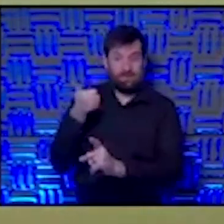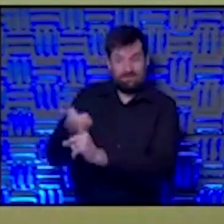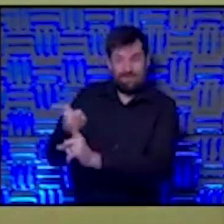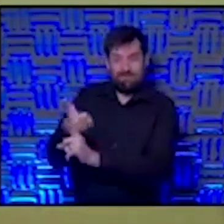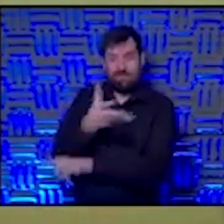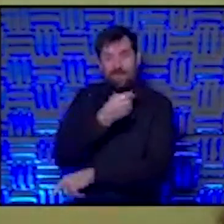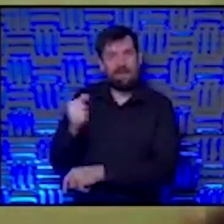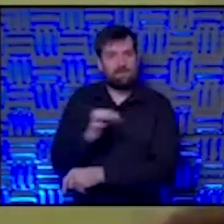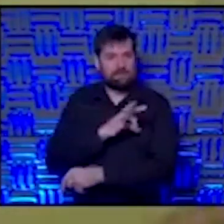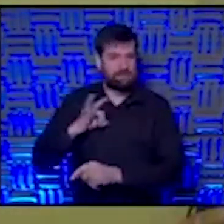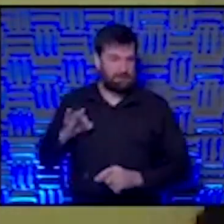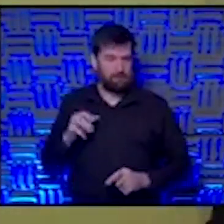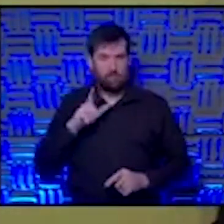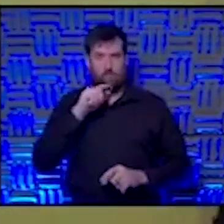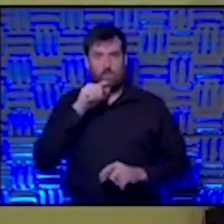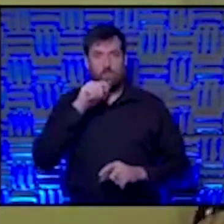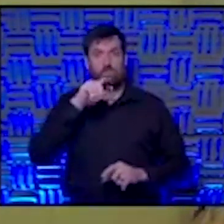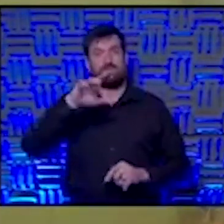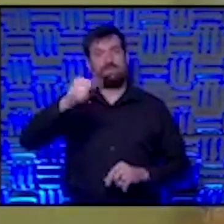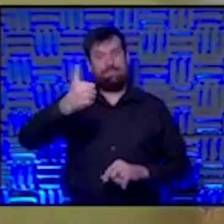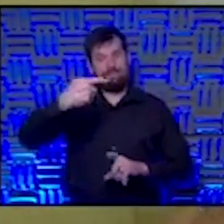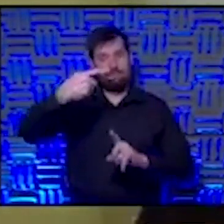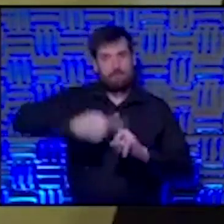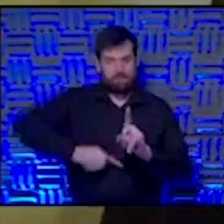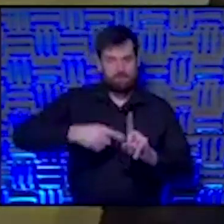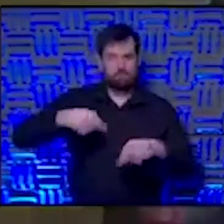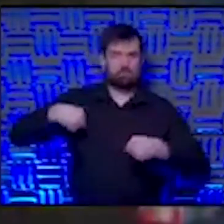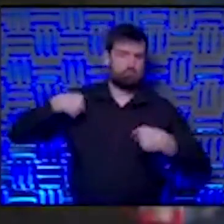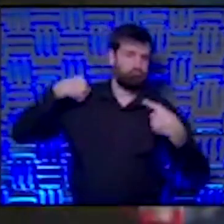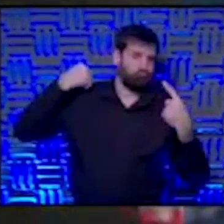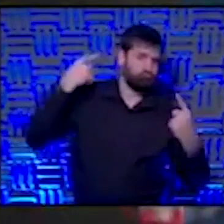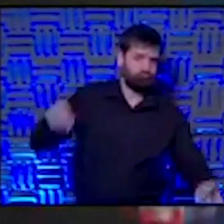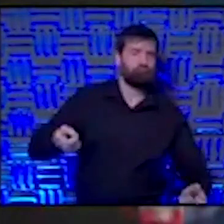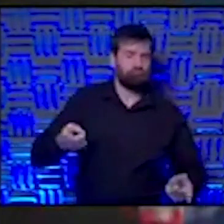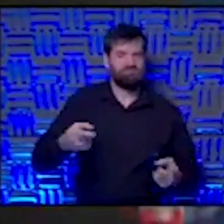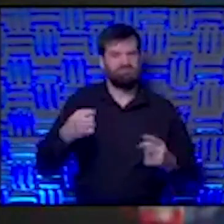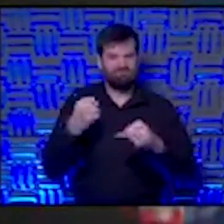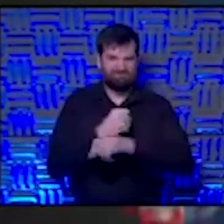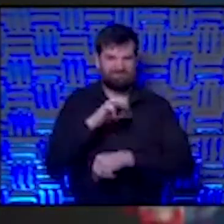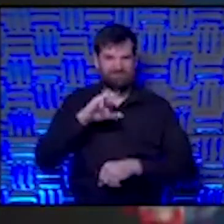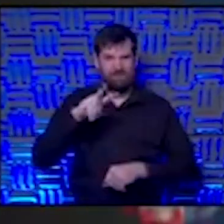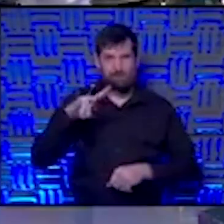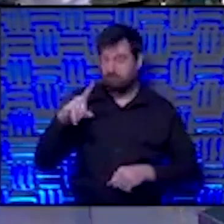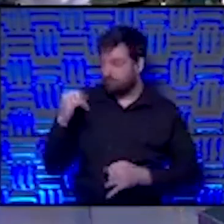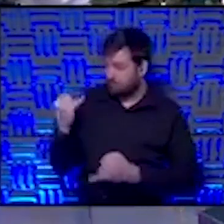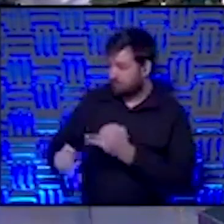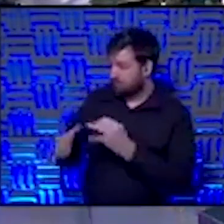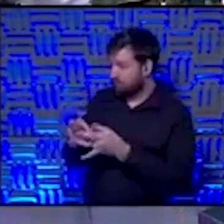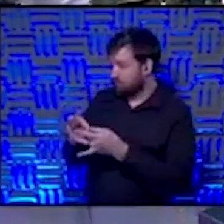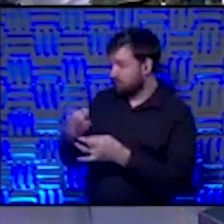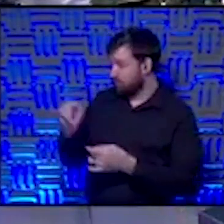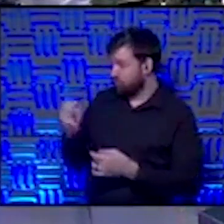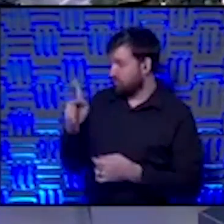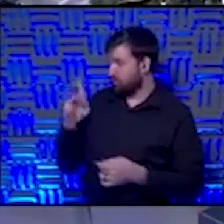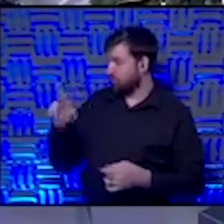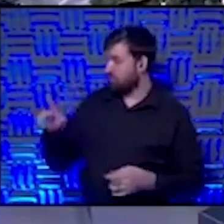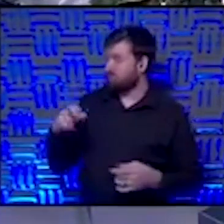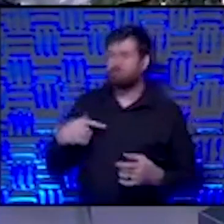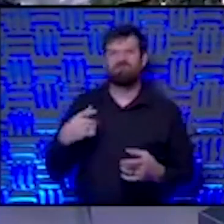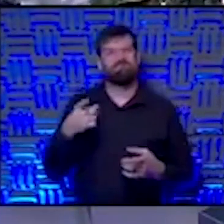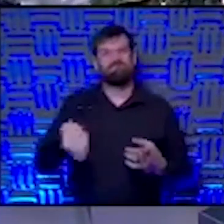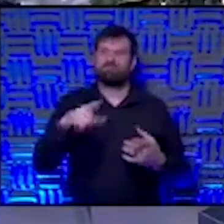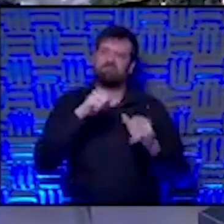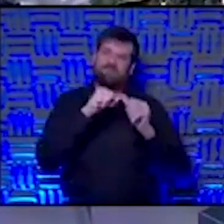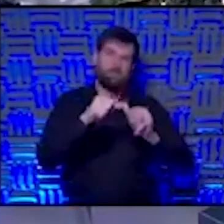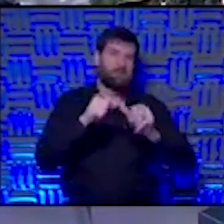and on the staff who are in their 10th month on the front lines. Okay, team, final thoughts. JKR. Just everybody keep